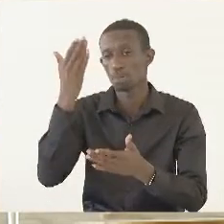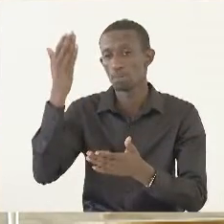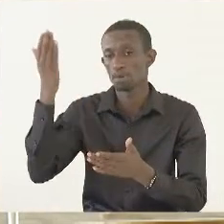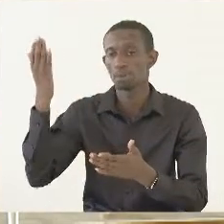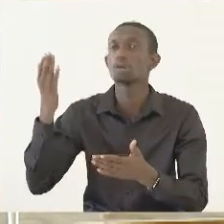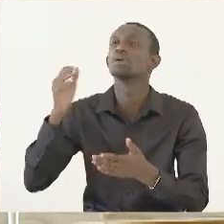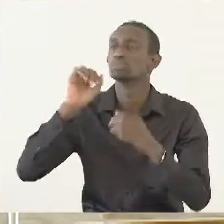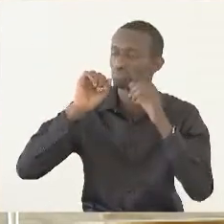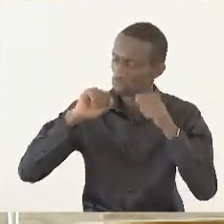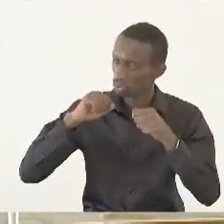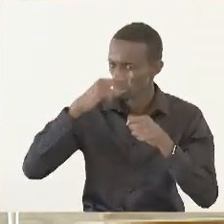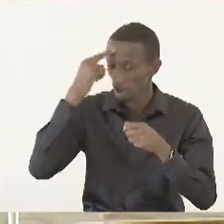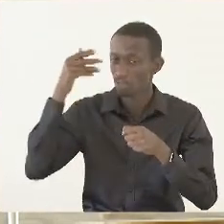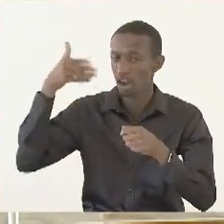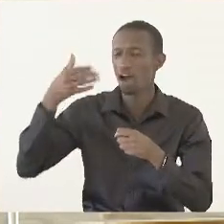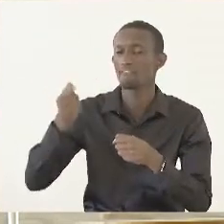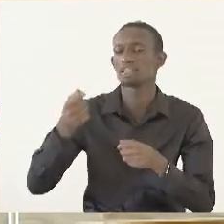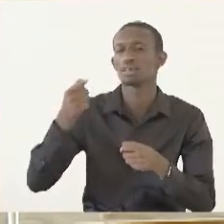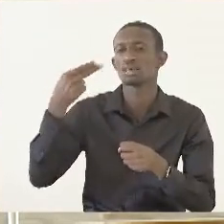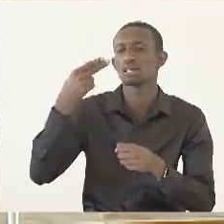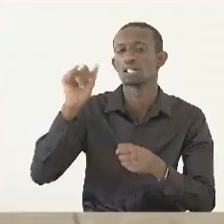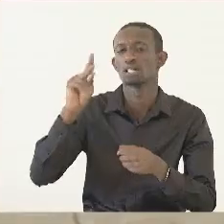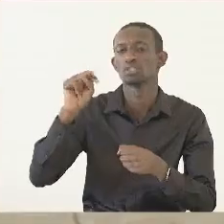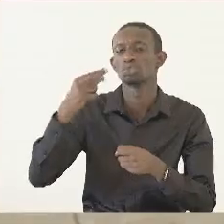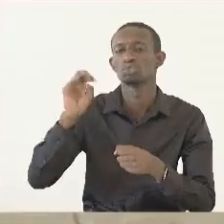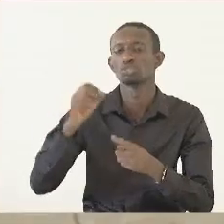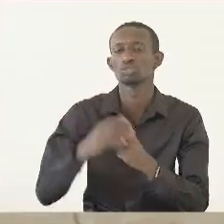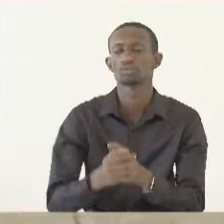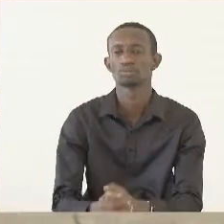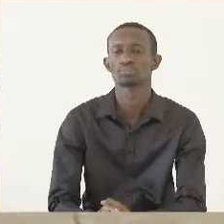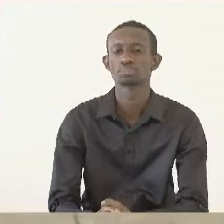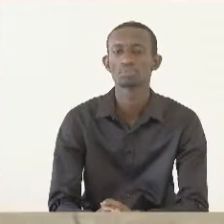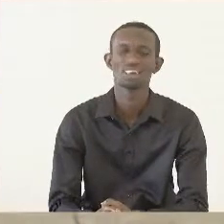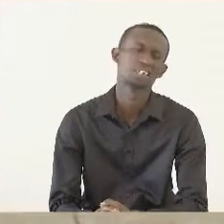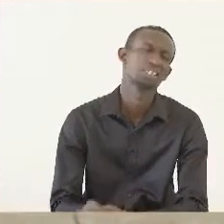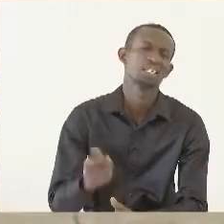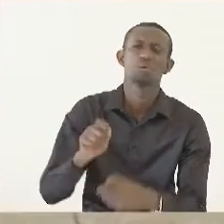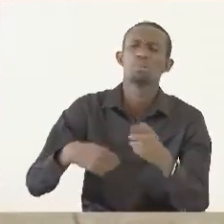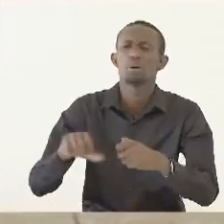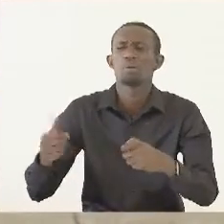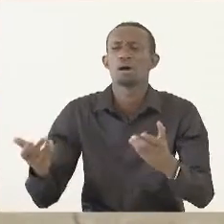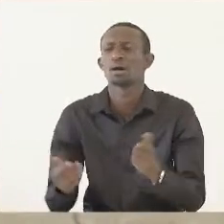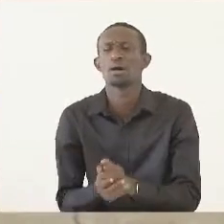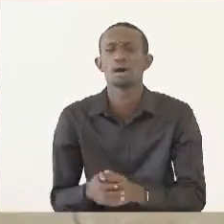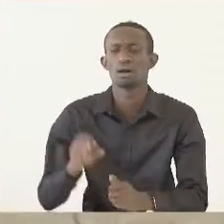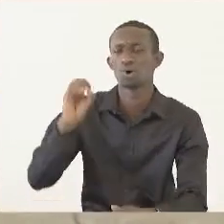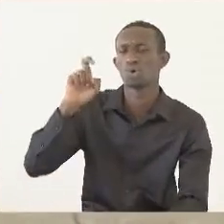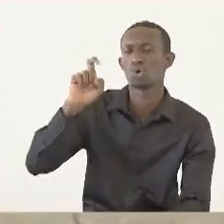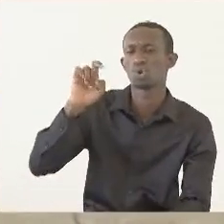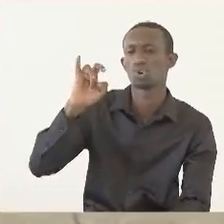a hydrogen atom. So there are some other oxidation reactions. Oxidation of